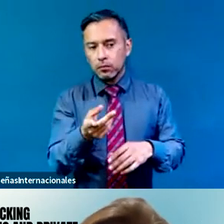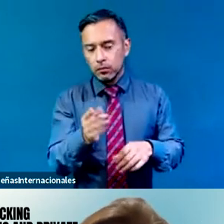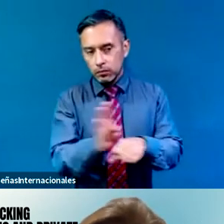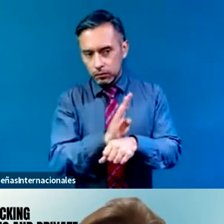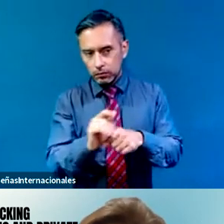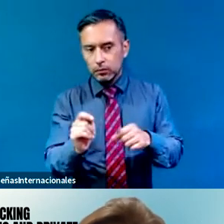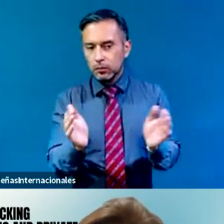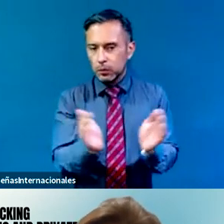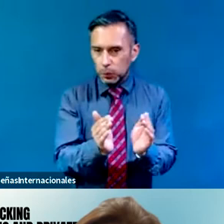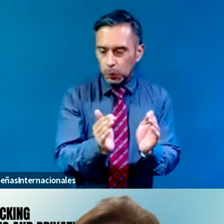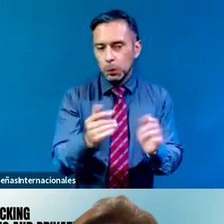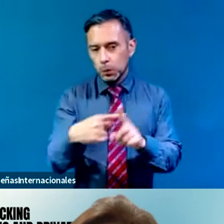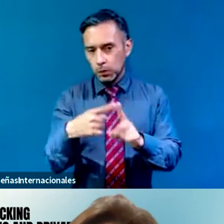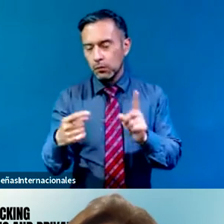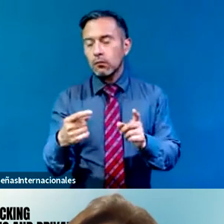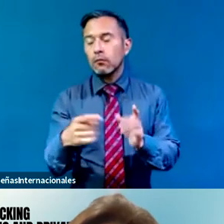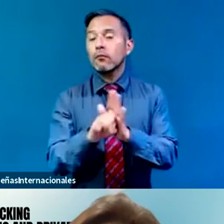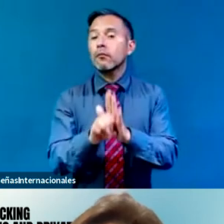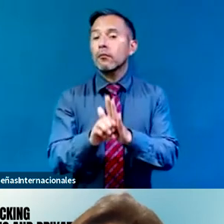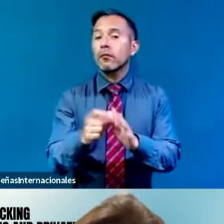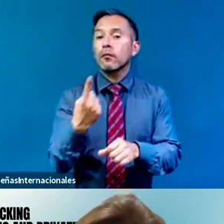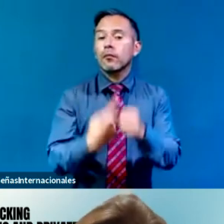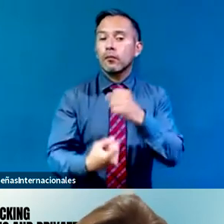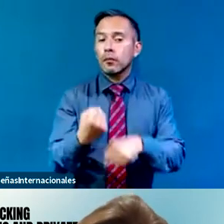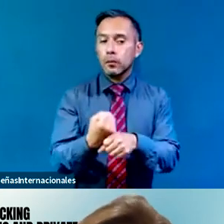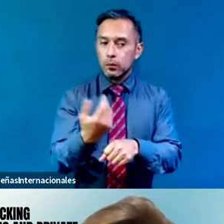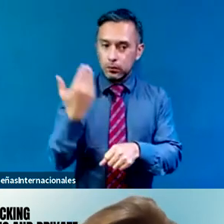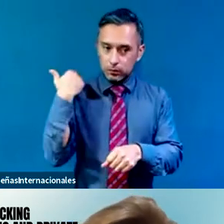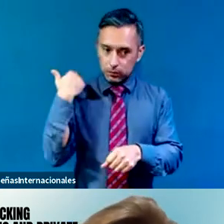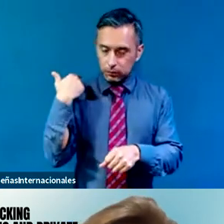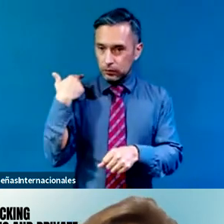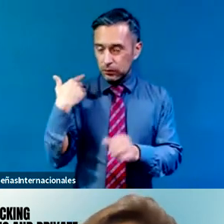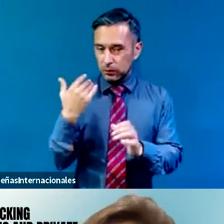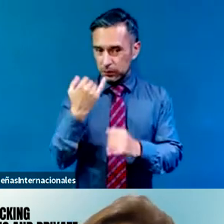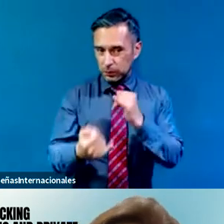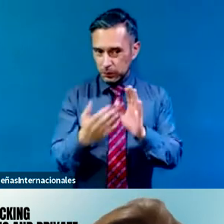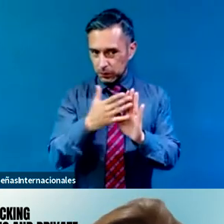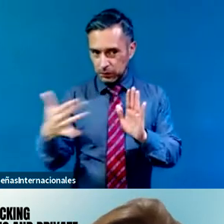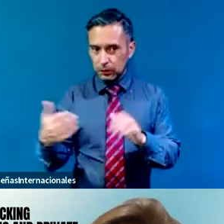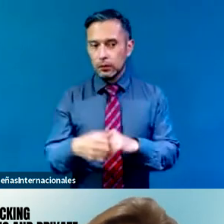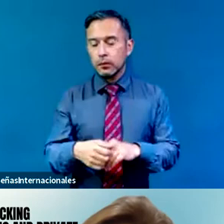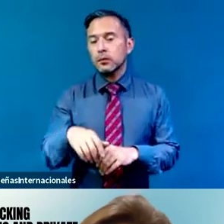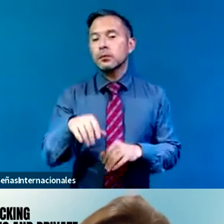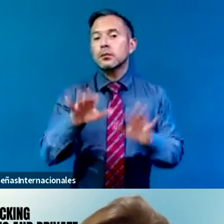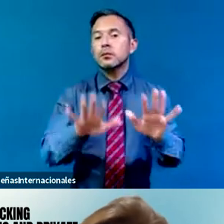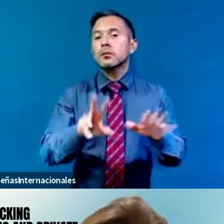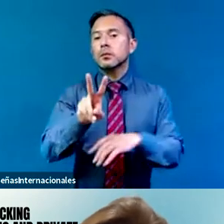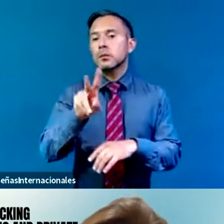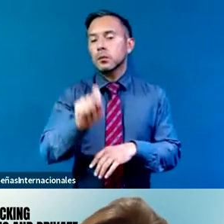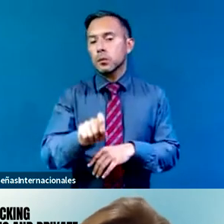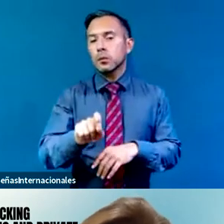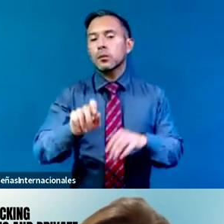an investment of about US $2.87 million in grants to unlock nearly $5 million in local